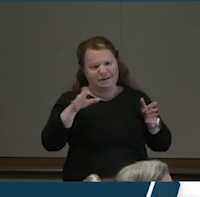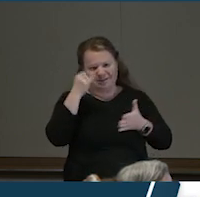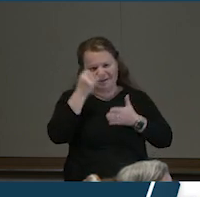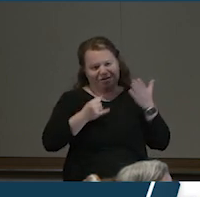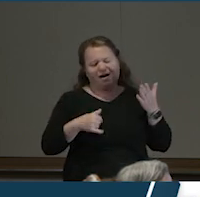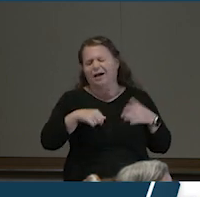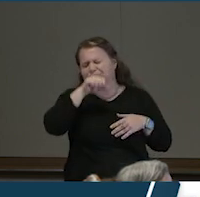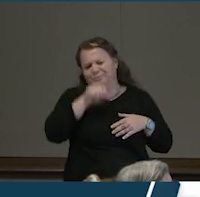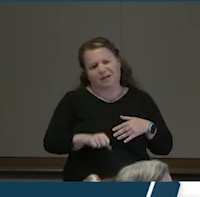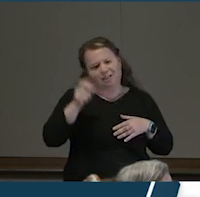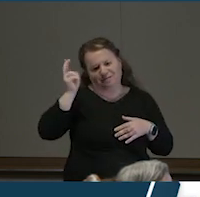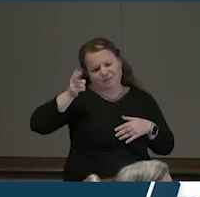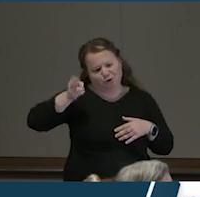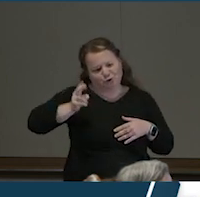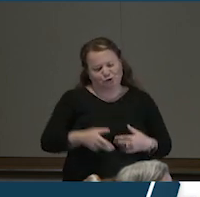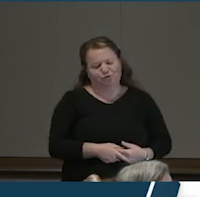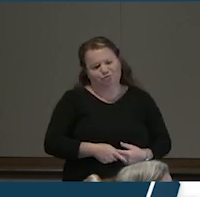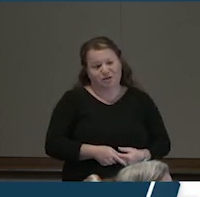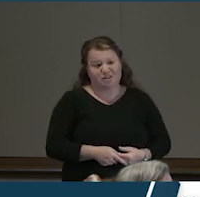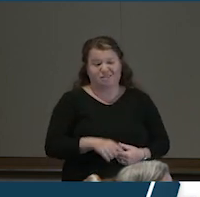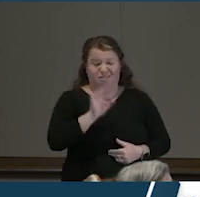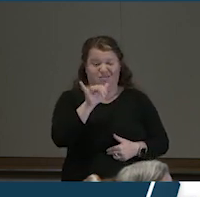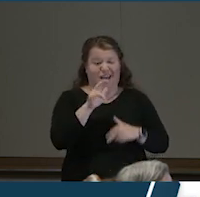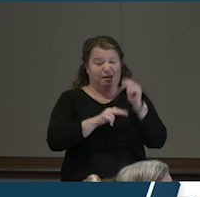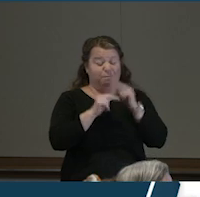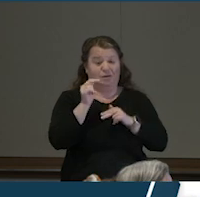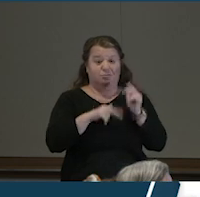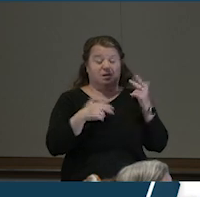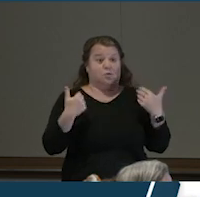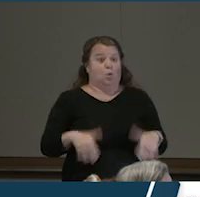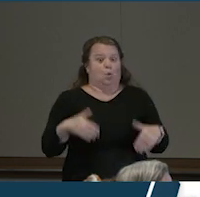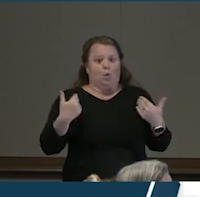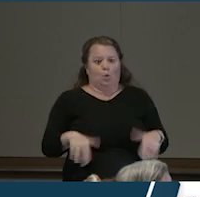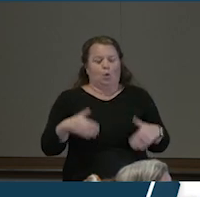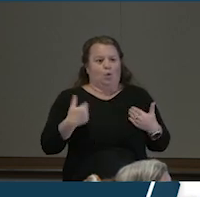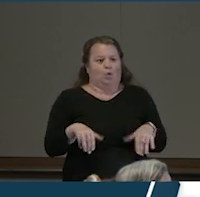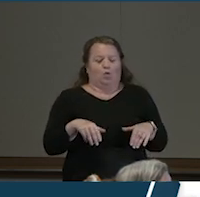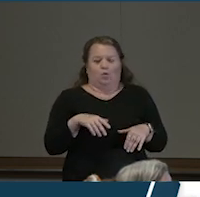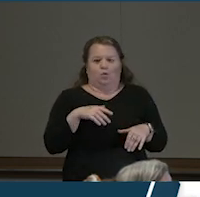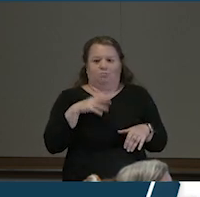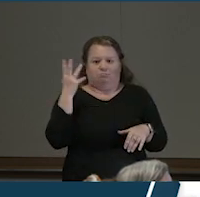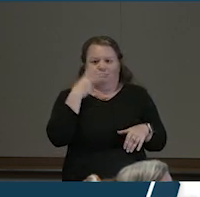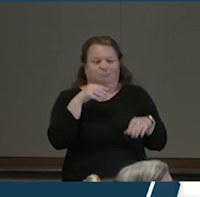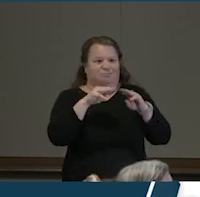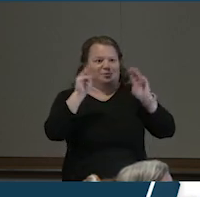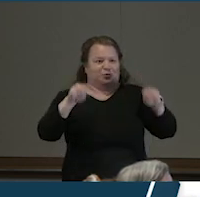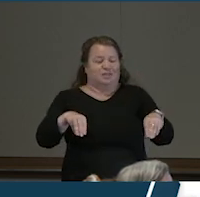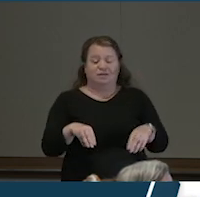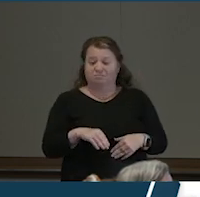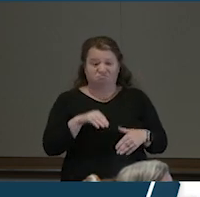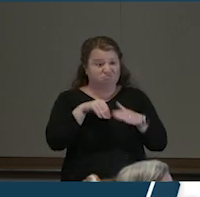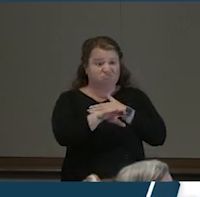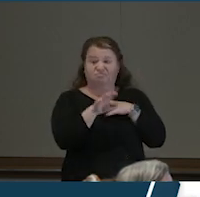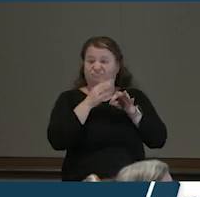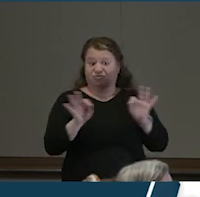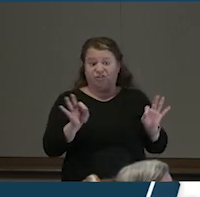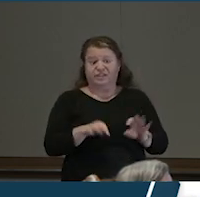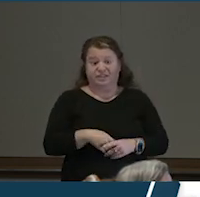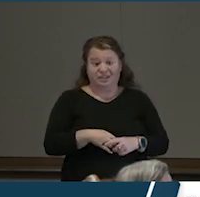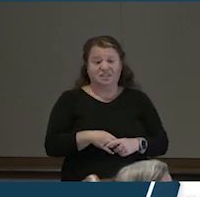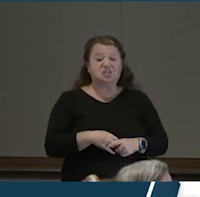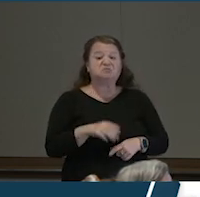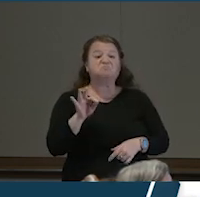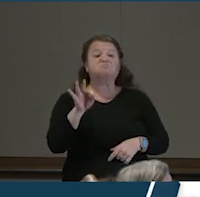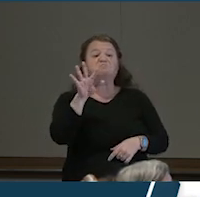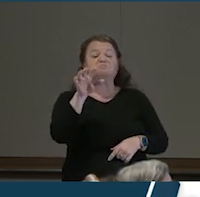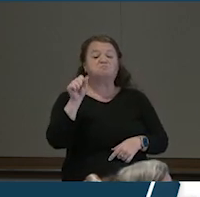love history stuff. So there's stuff in that building that you're like, oh my gosh, this is like a museum. And it's all free. So just a little tidbit